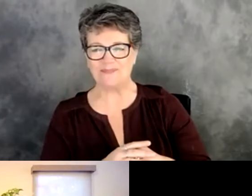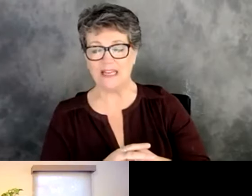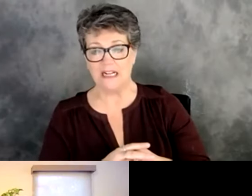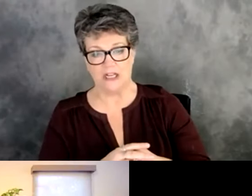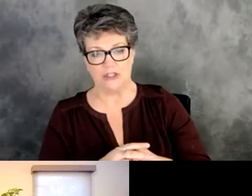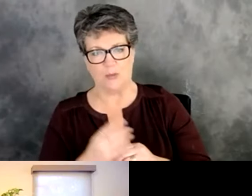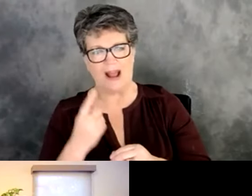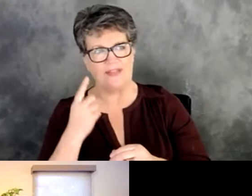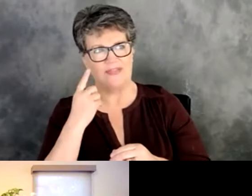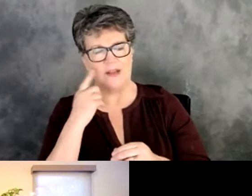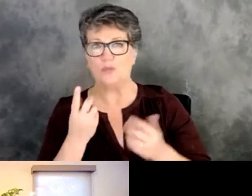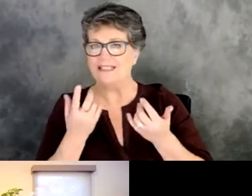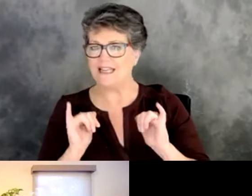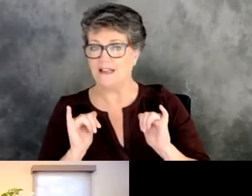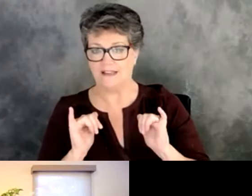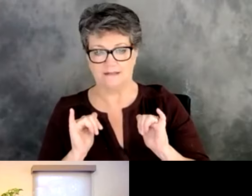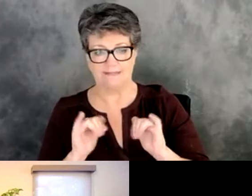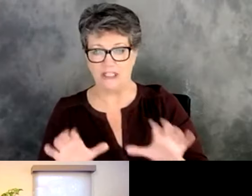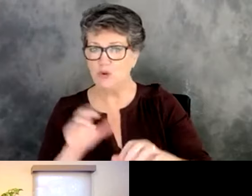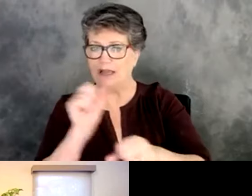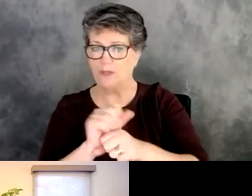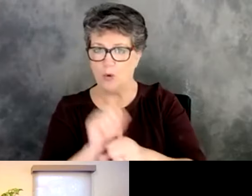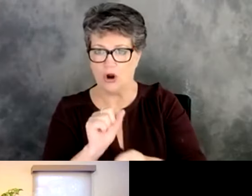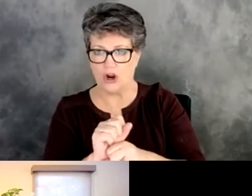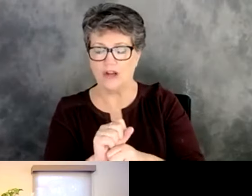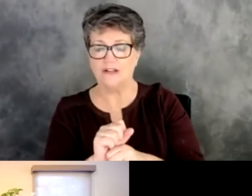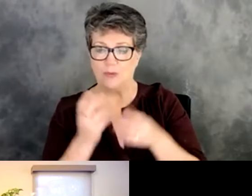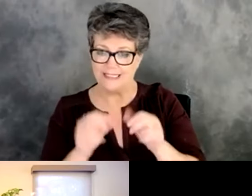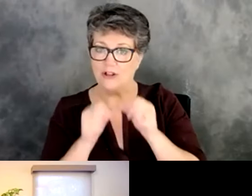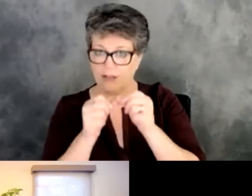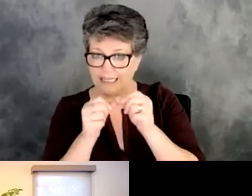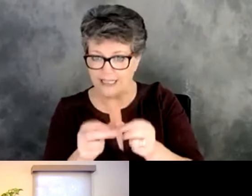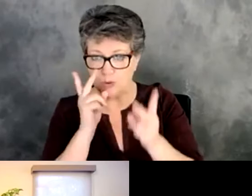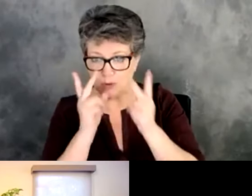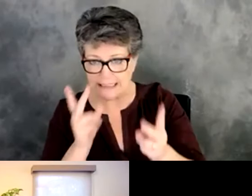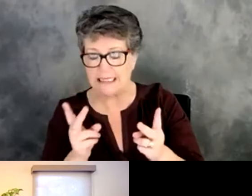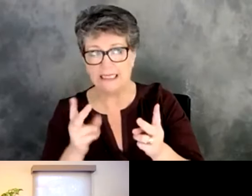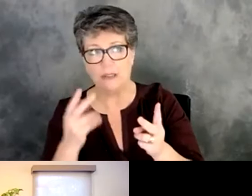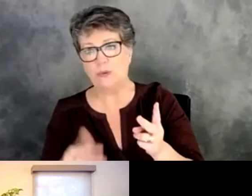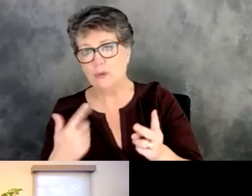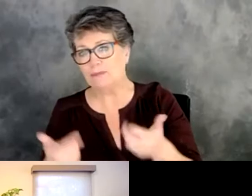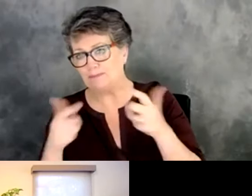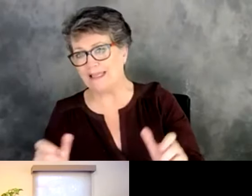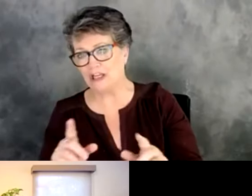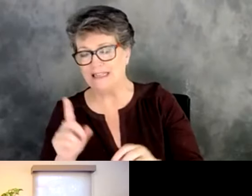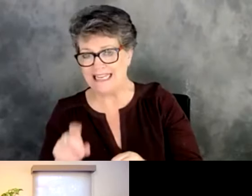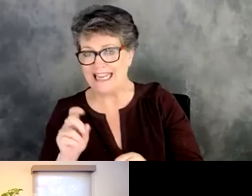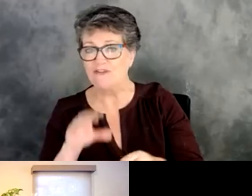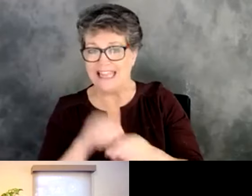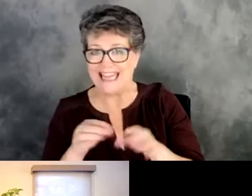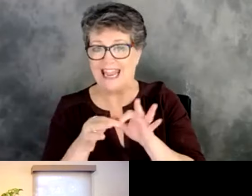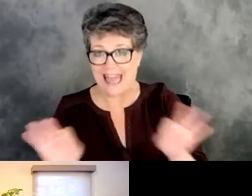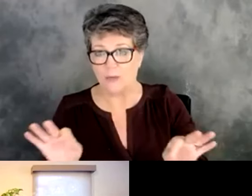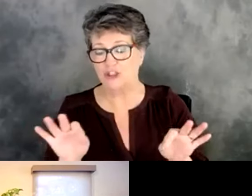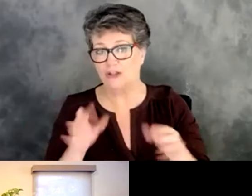think we still in doing the work, right, we still continue to see just a major need for in-language